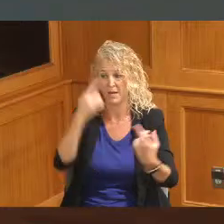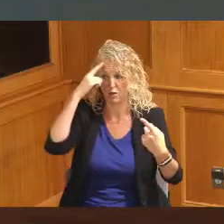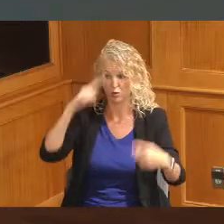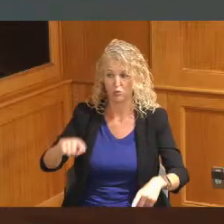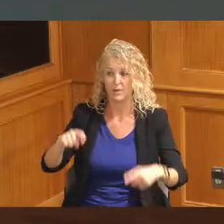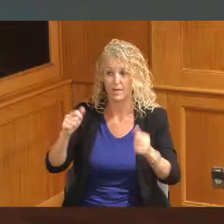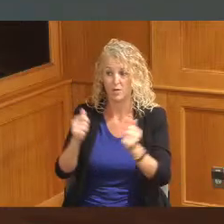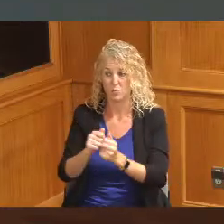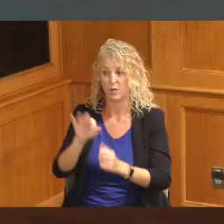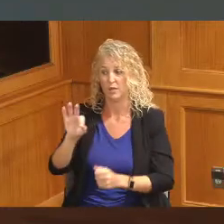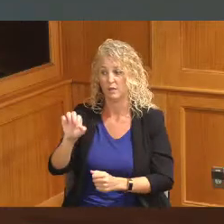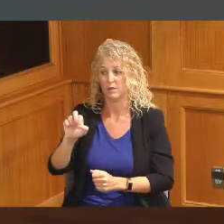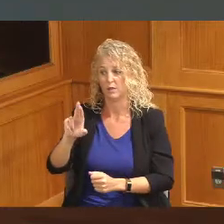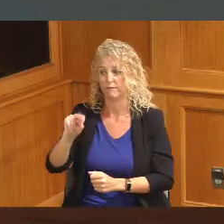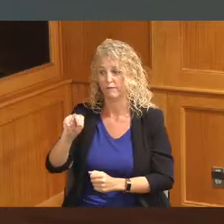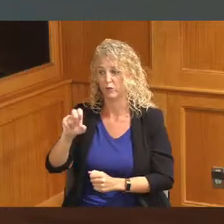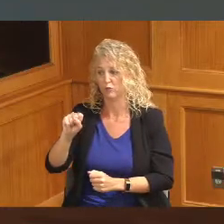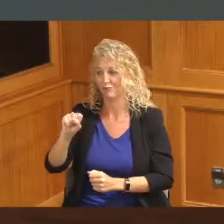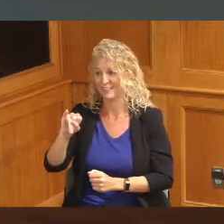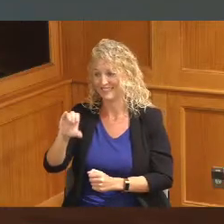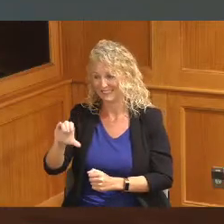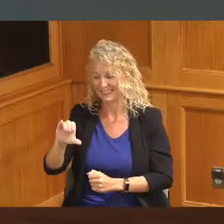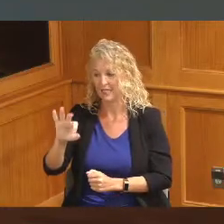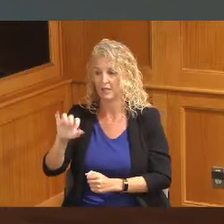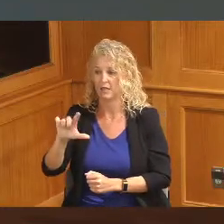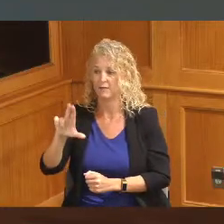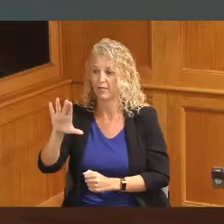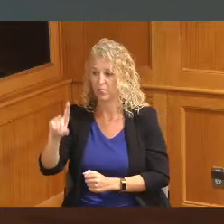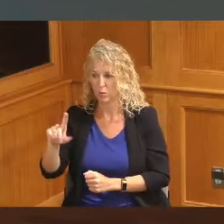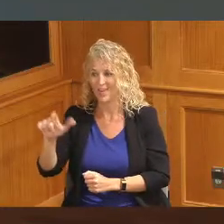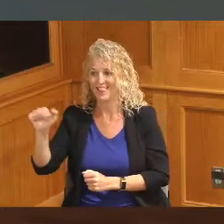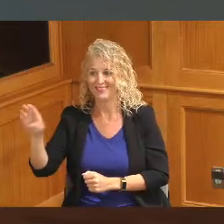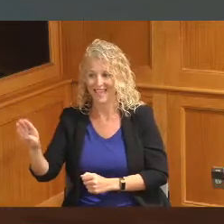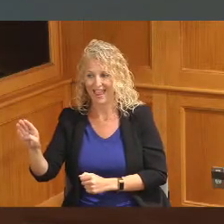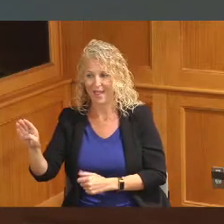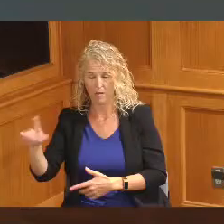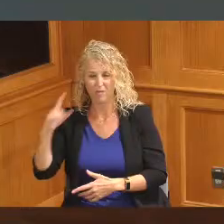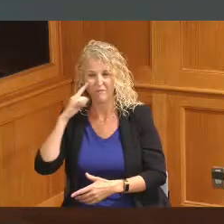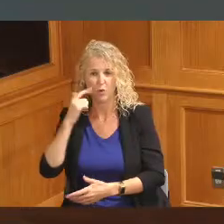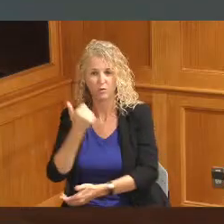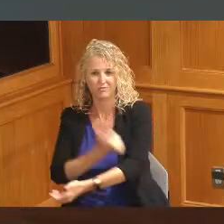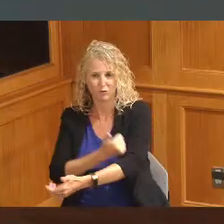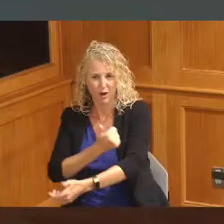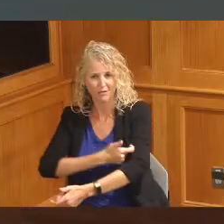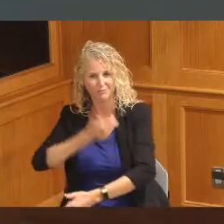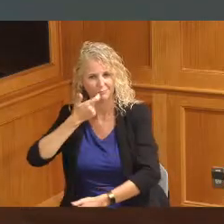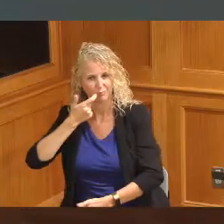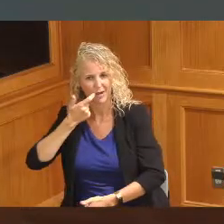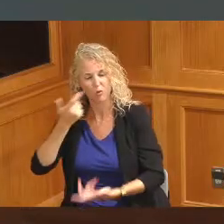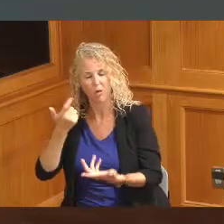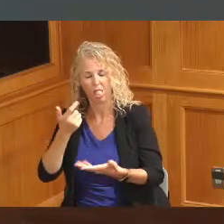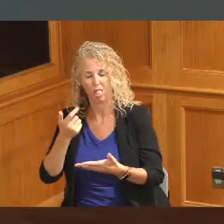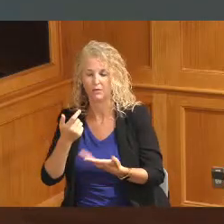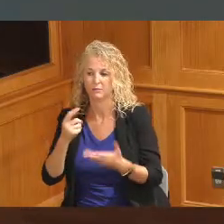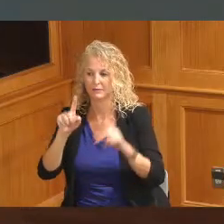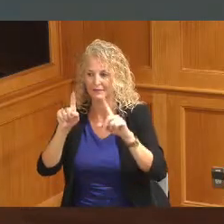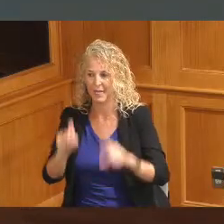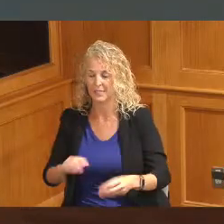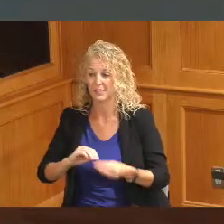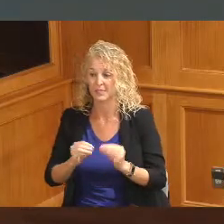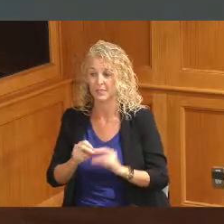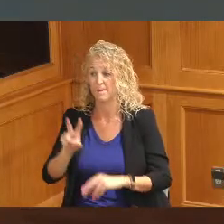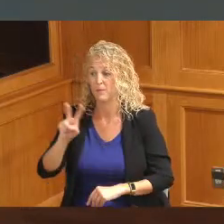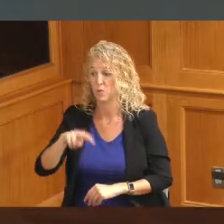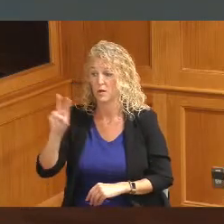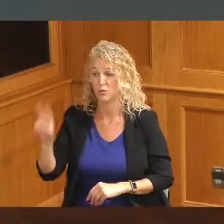agreement with Forensic Fluids Labs for substance abuse buccal swabs and testing at $50,000. Item